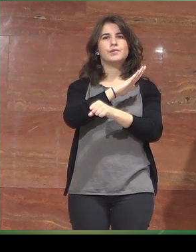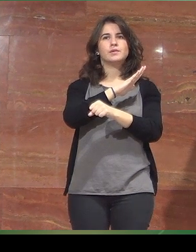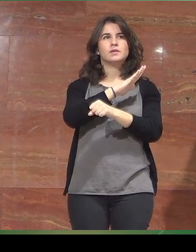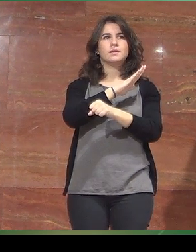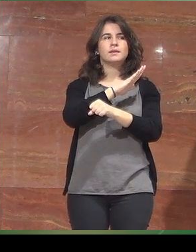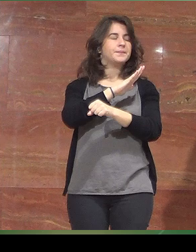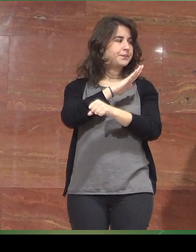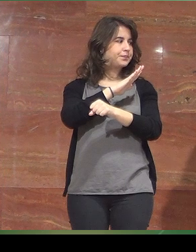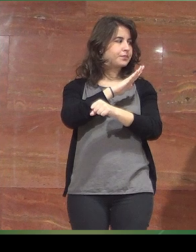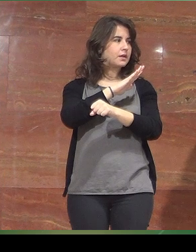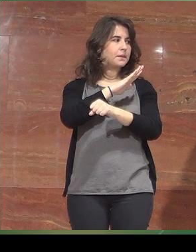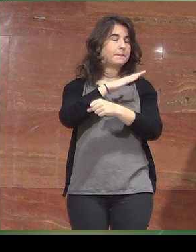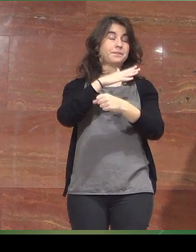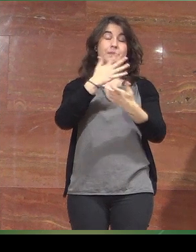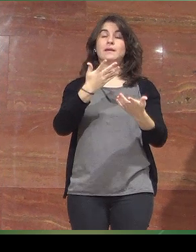4,000 signs.